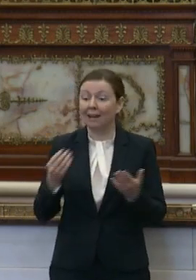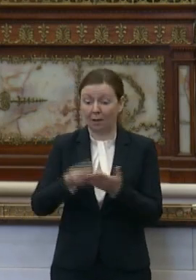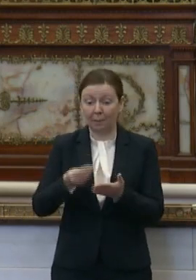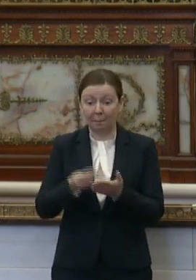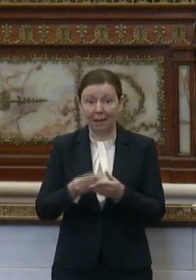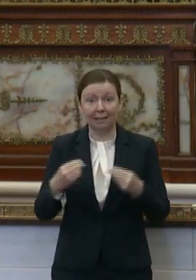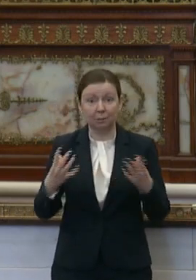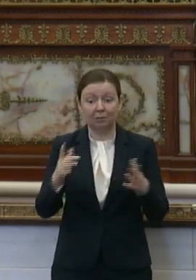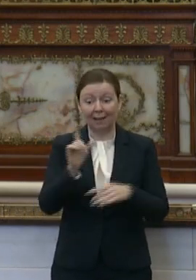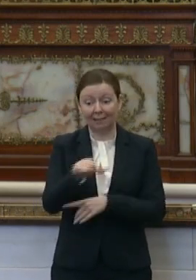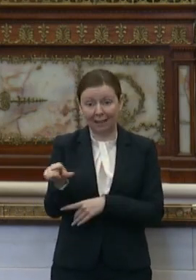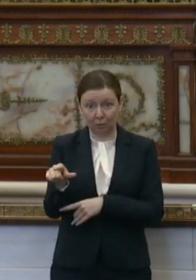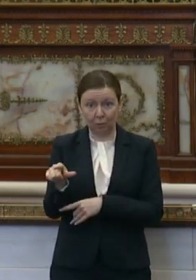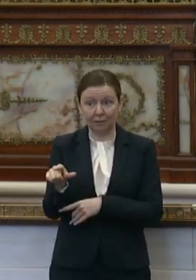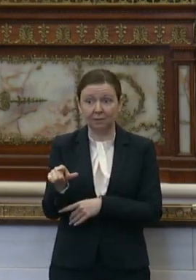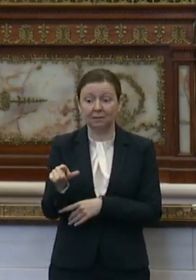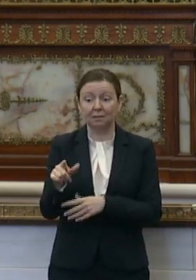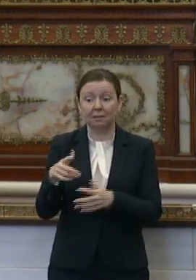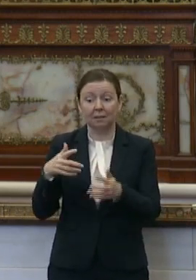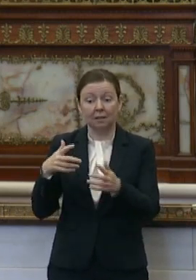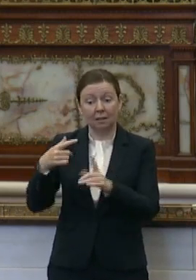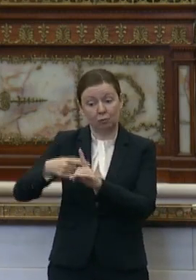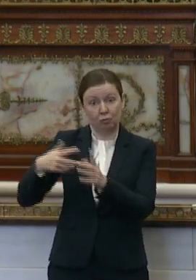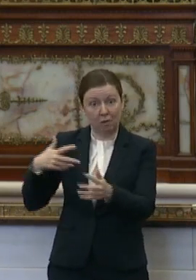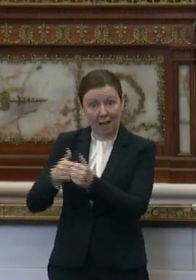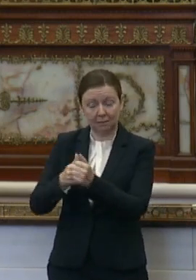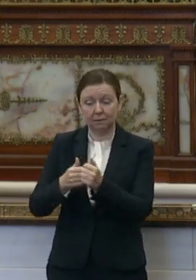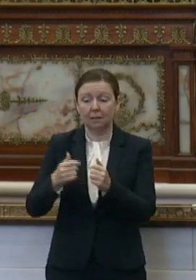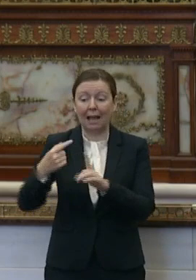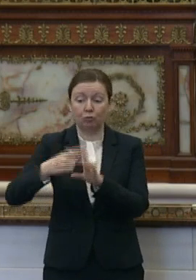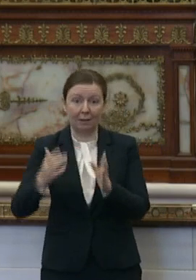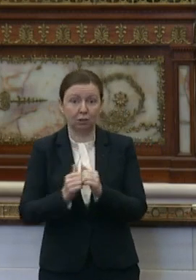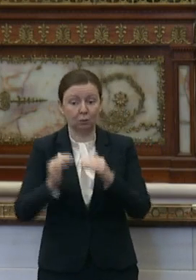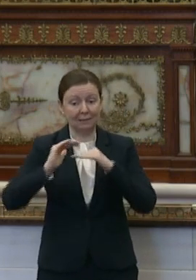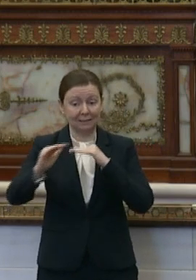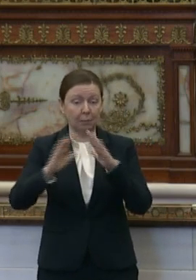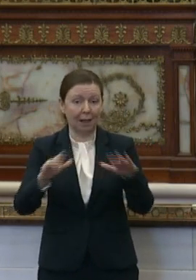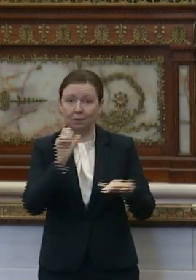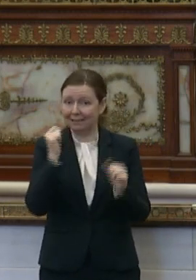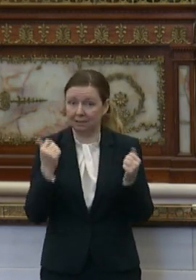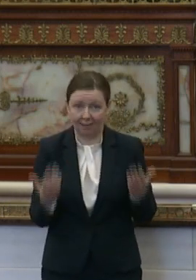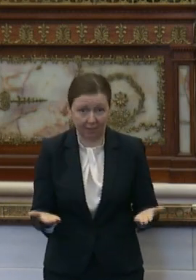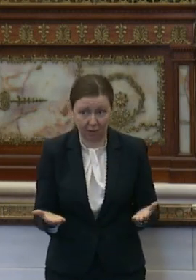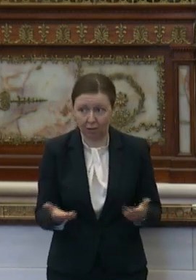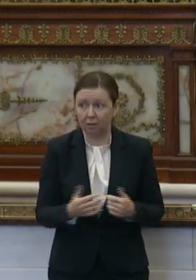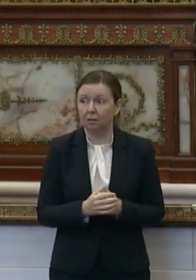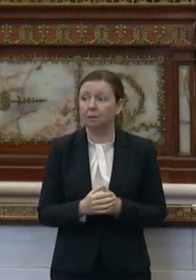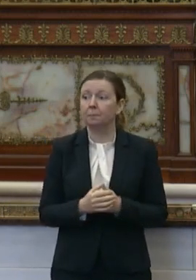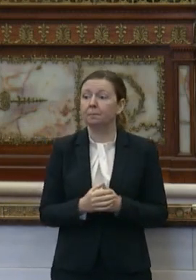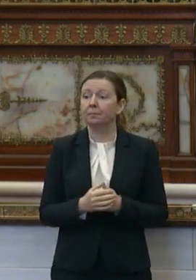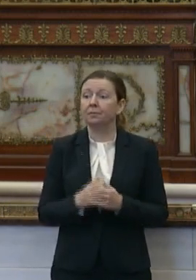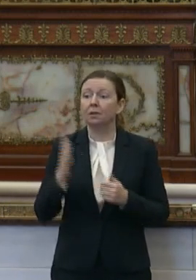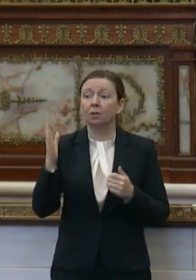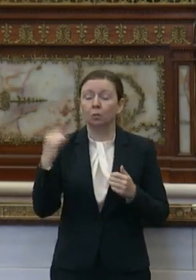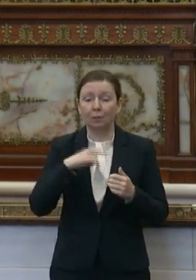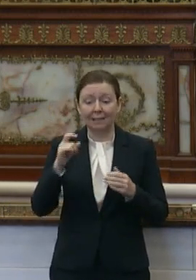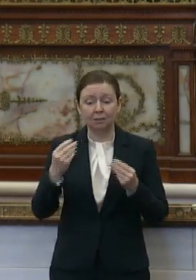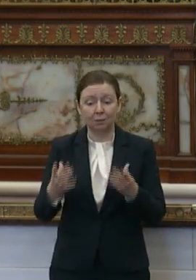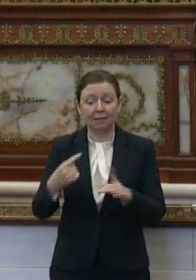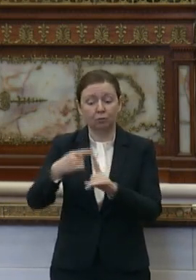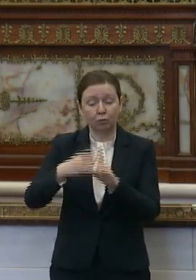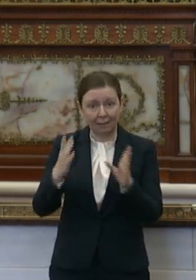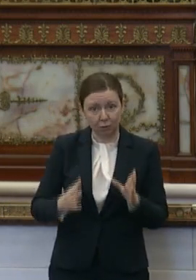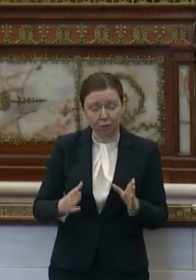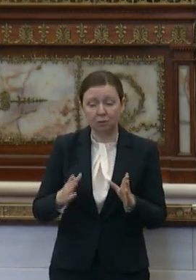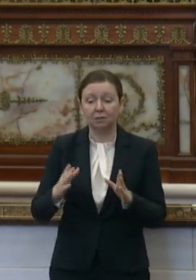to provide landlords with back rent and renters with stable housing isn't there yet. These bills will give renters and landlords the time